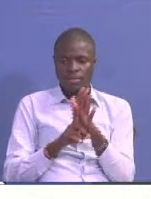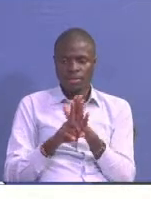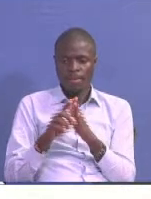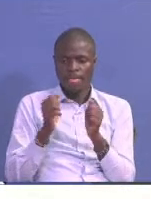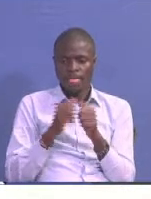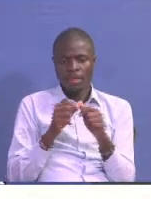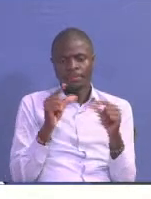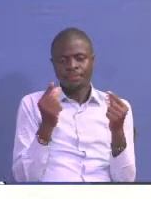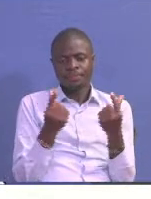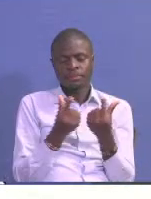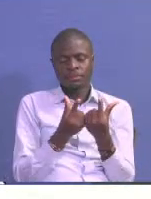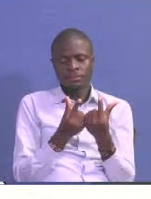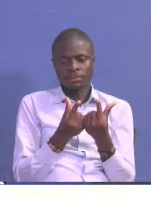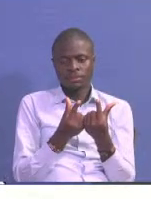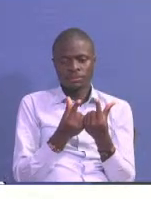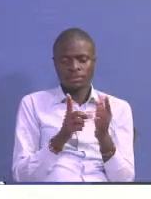global